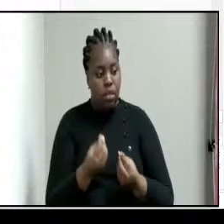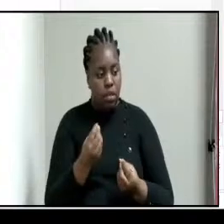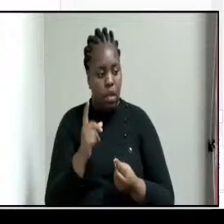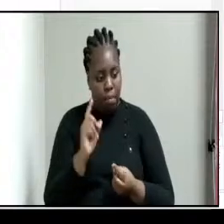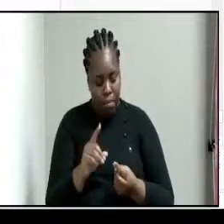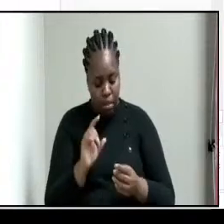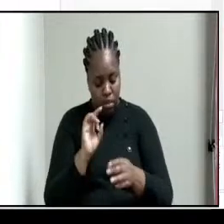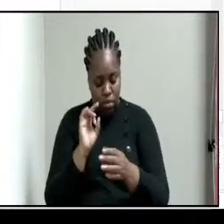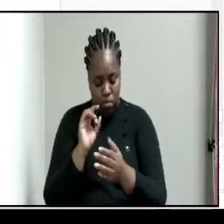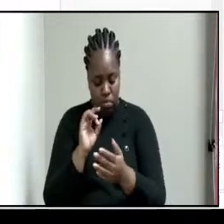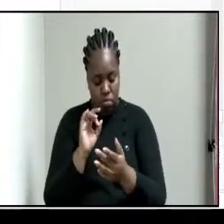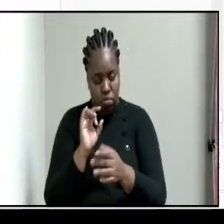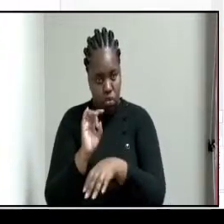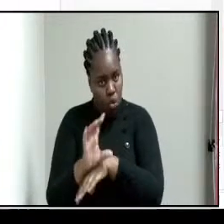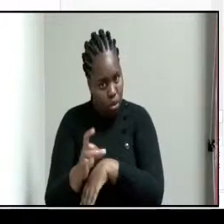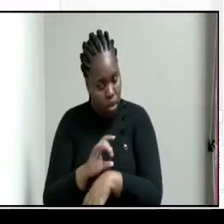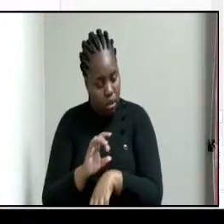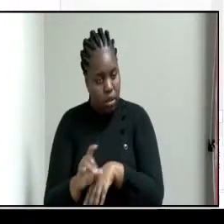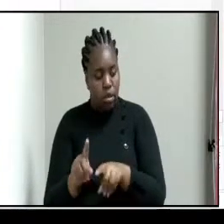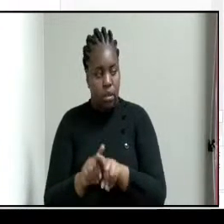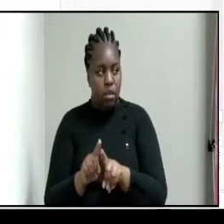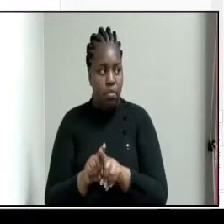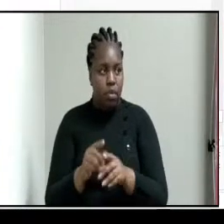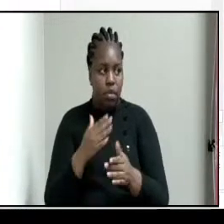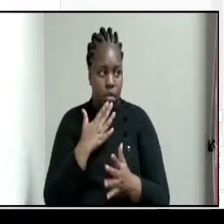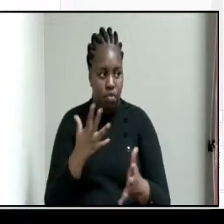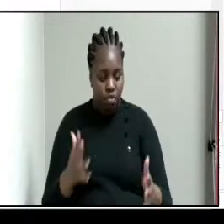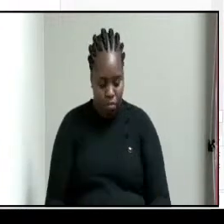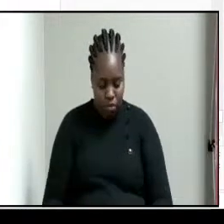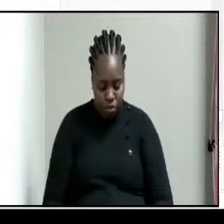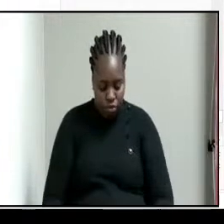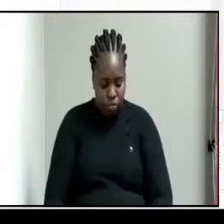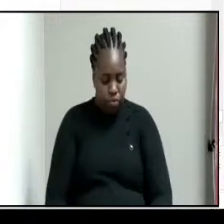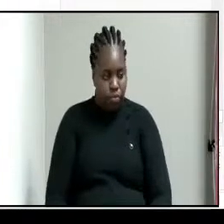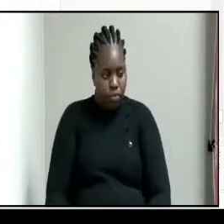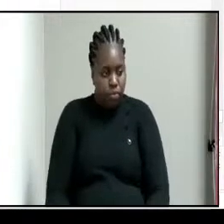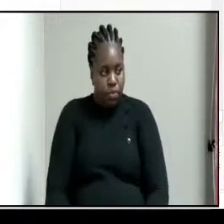must be consulted, of course, taking into account their age, etc. Thank you very much.